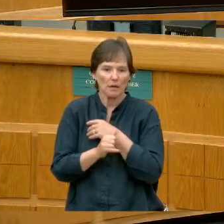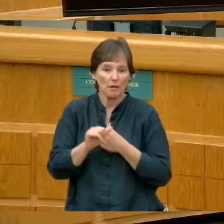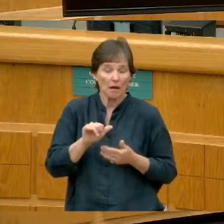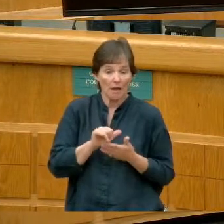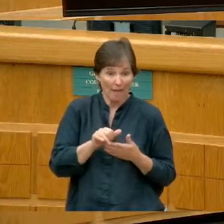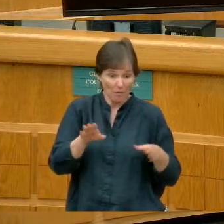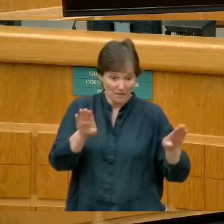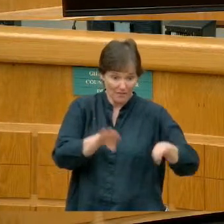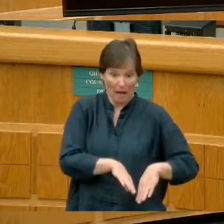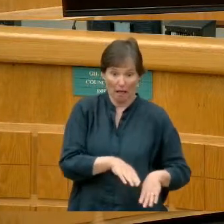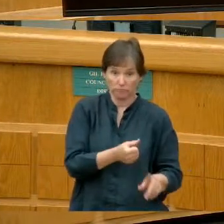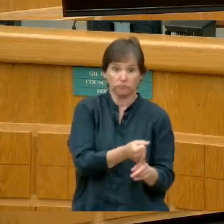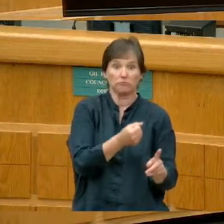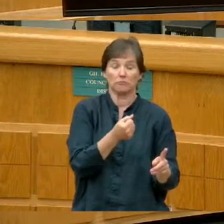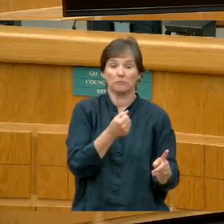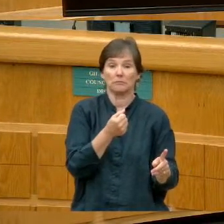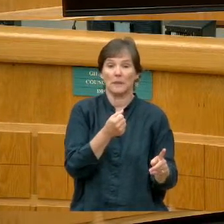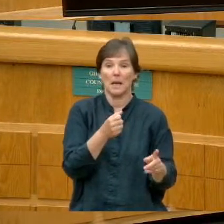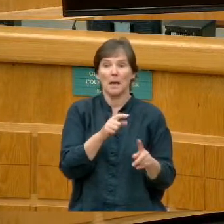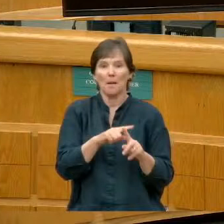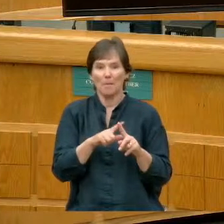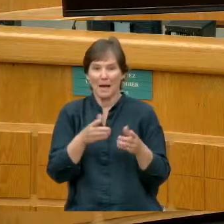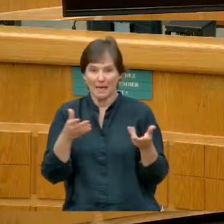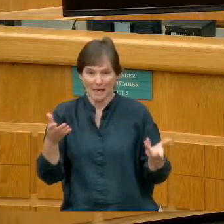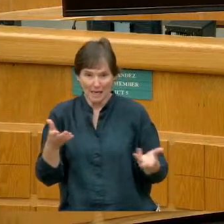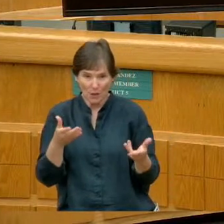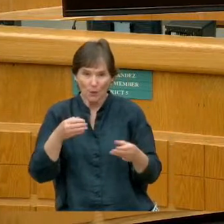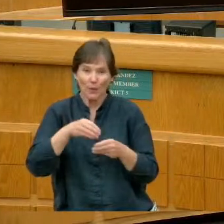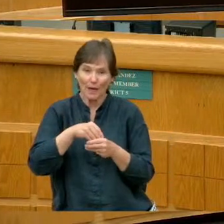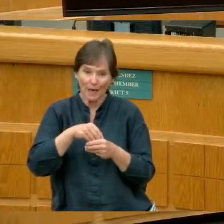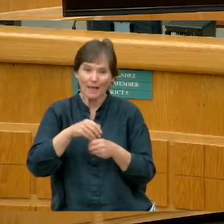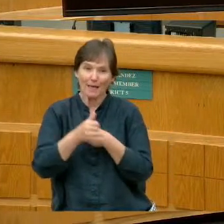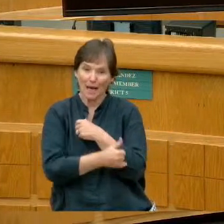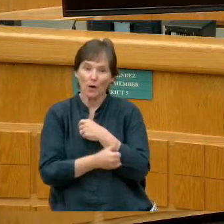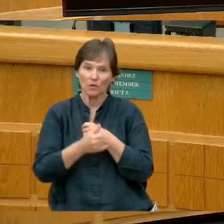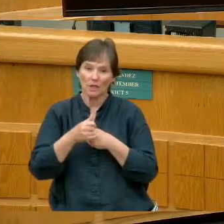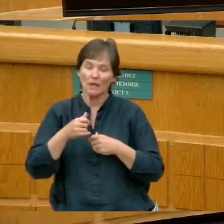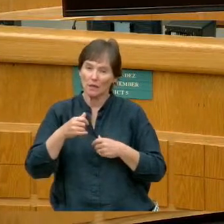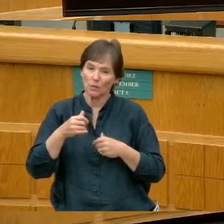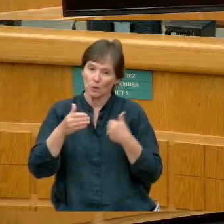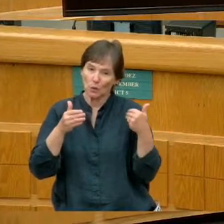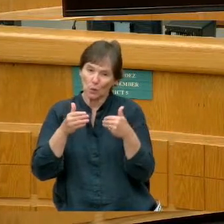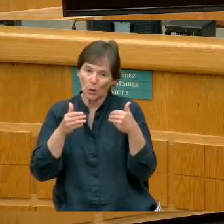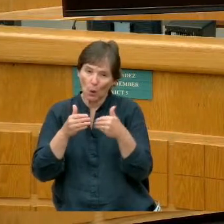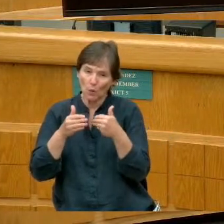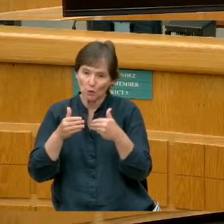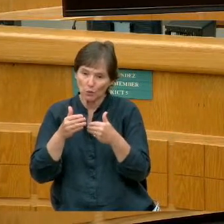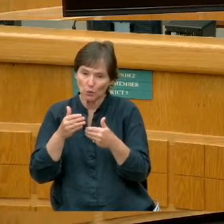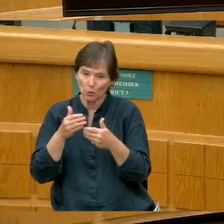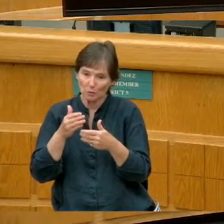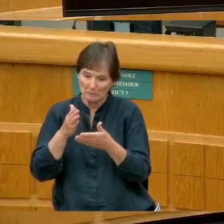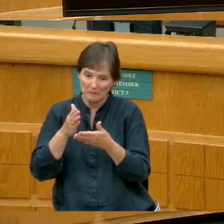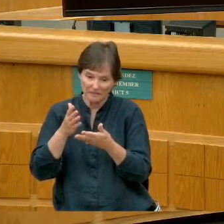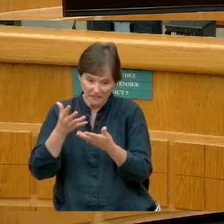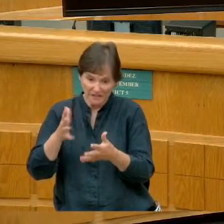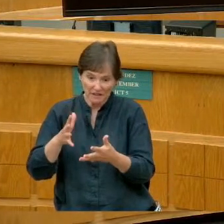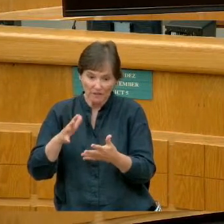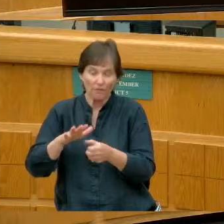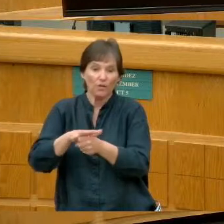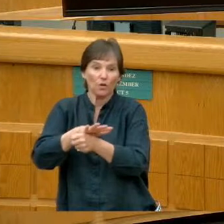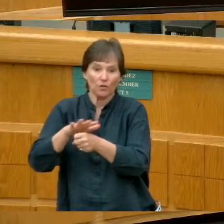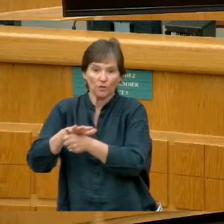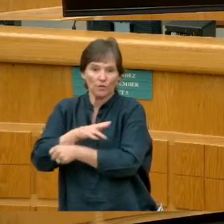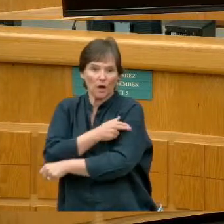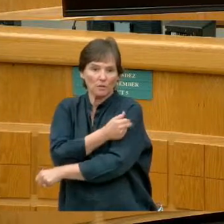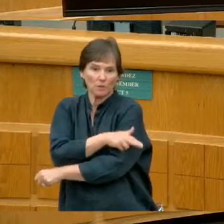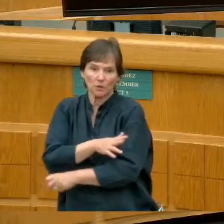But we are running close to being out of capacity, and we will have to take stronger measures. And so I need everyone to do